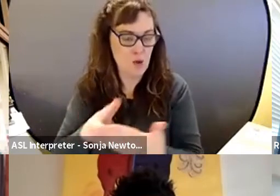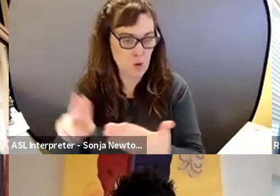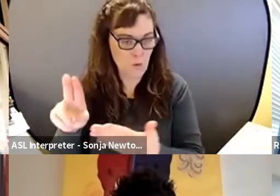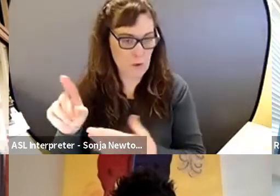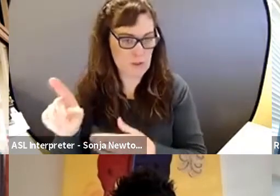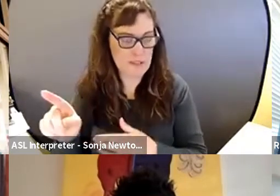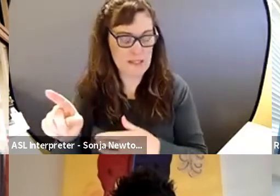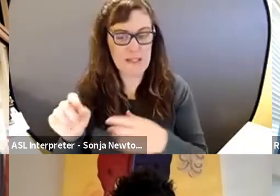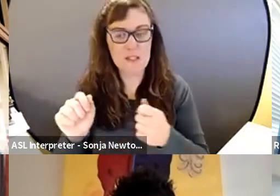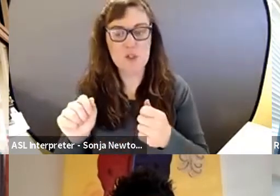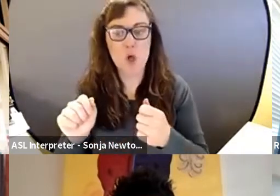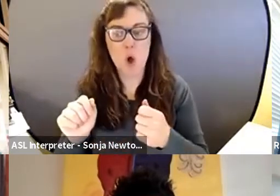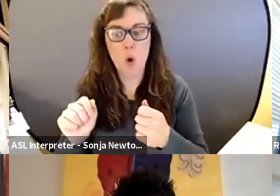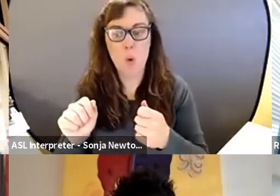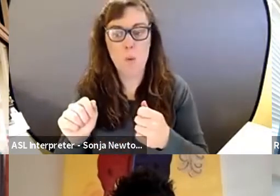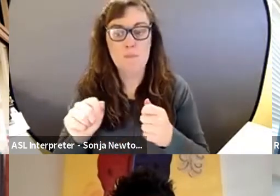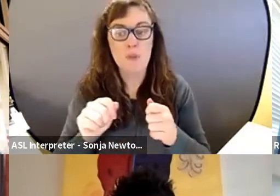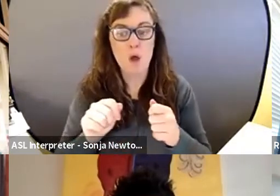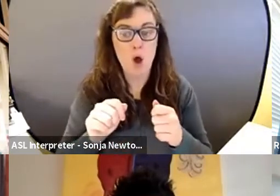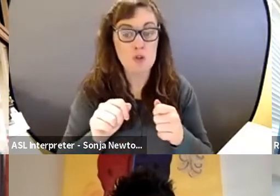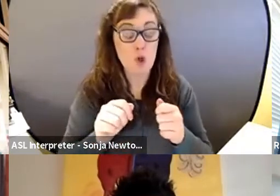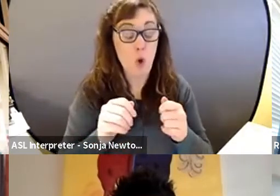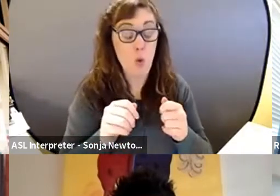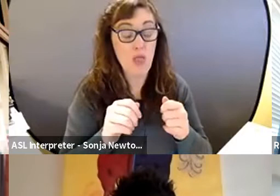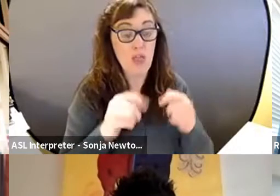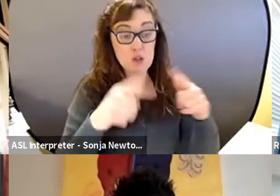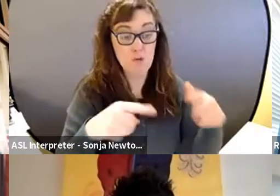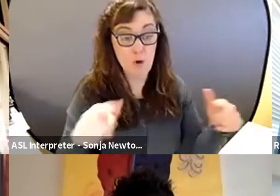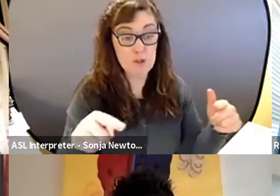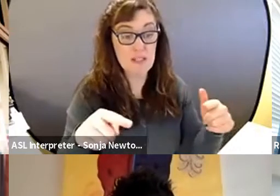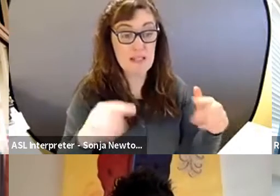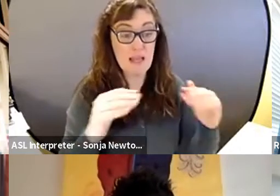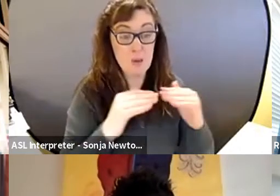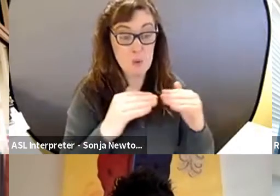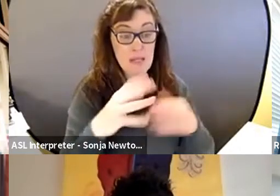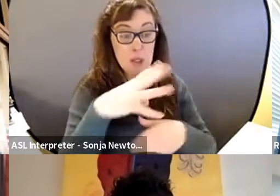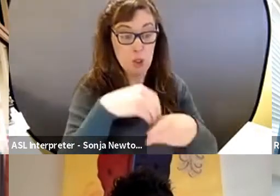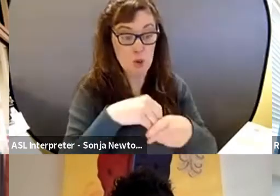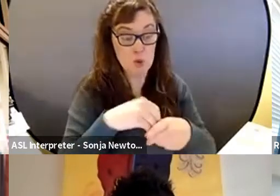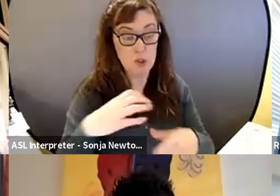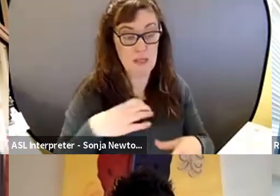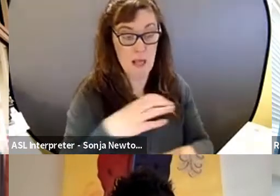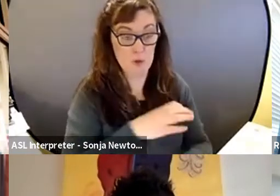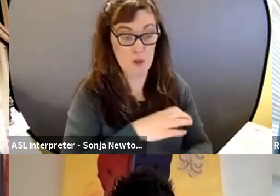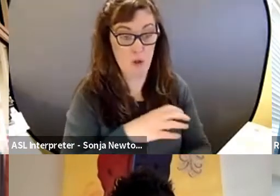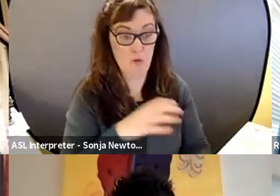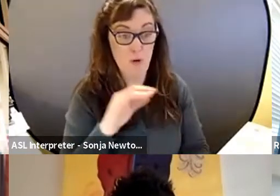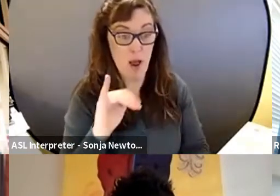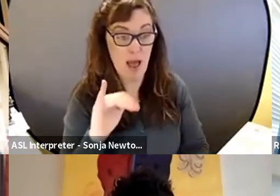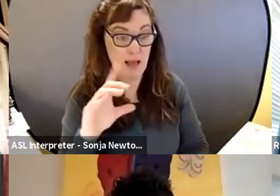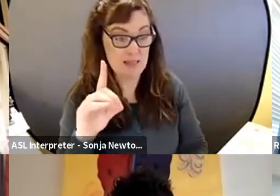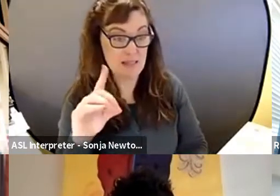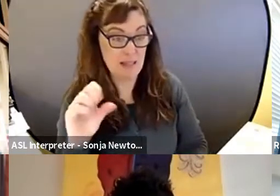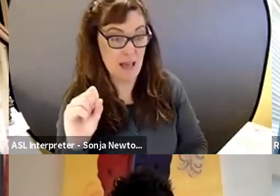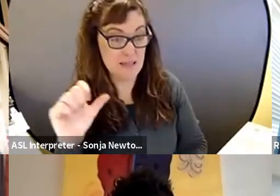that, I also co-chair the Diversity, Equity, Inclusion Council for IDSA, which is the Industrial Designer Society